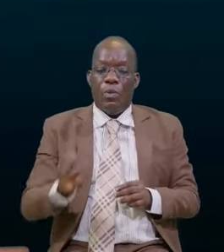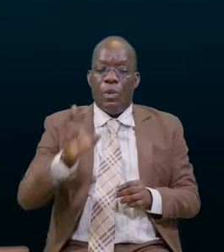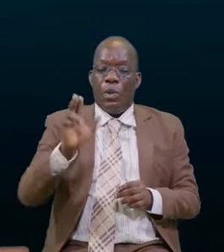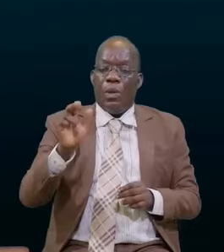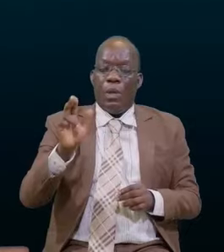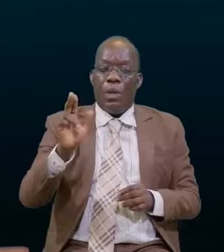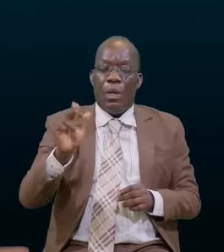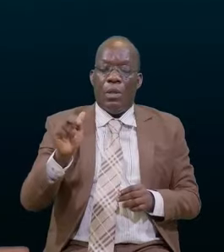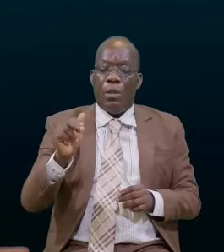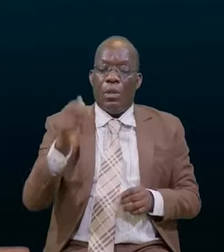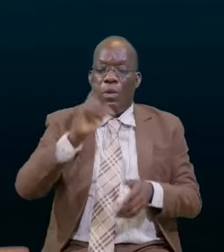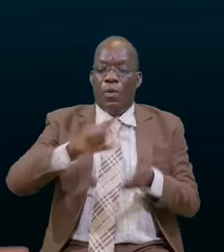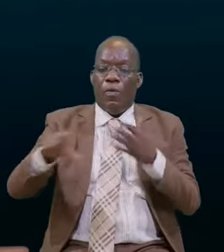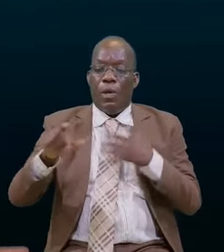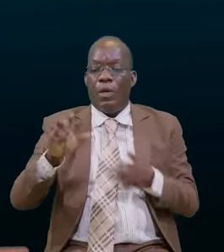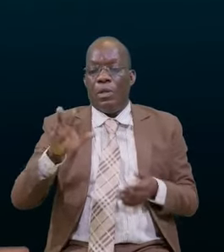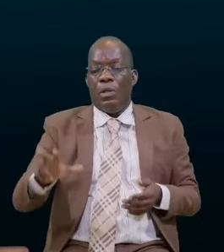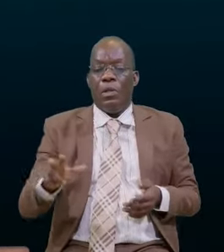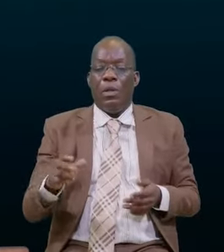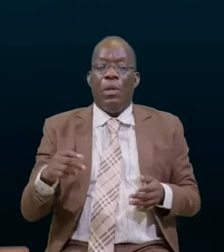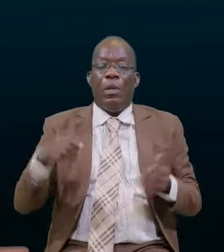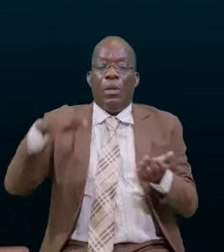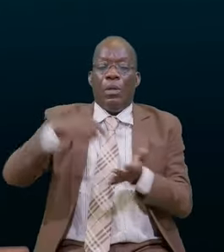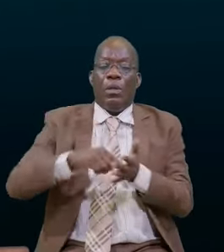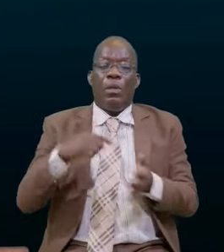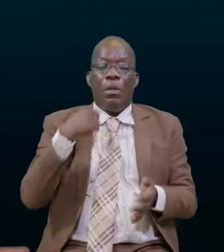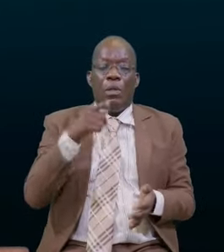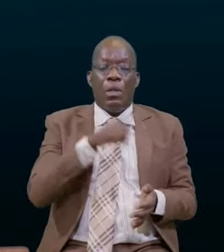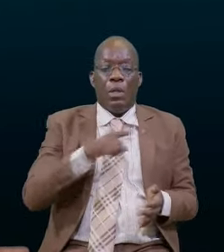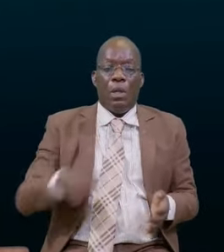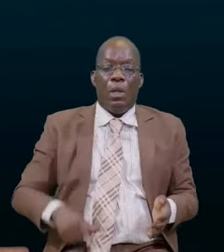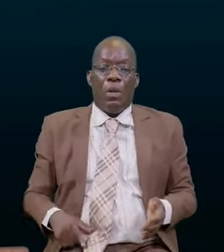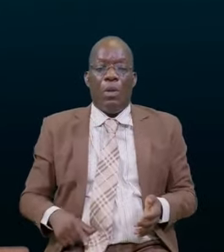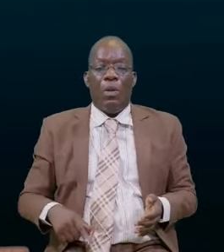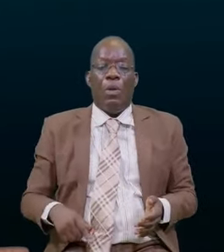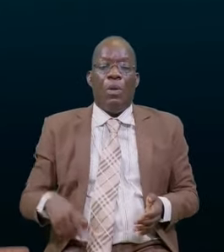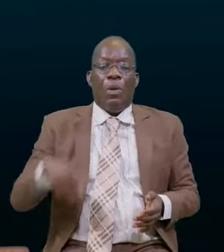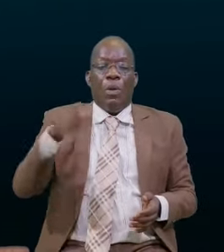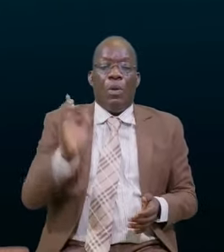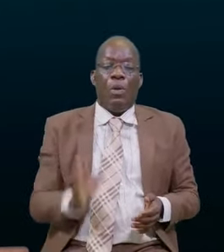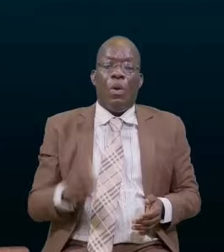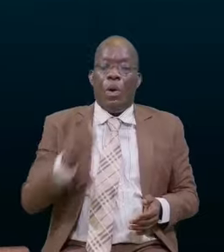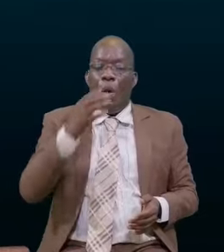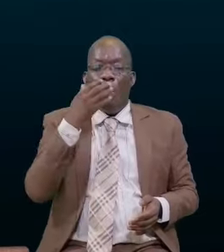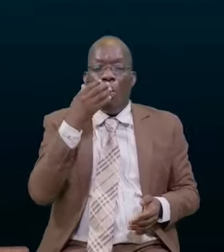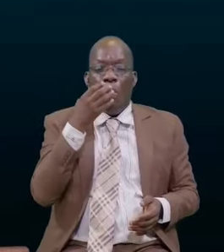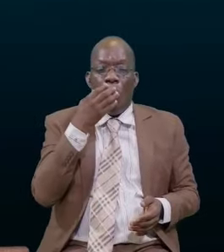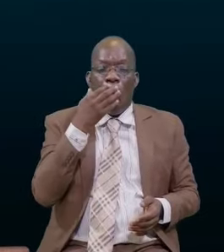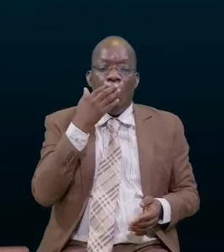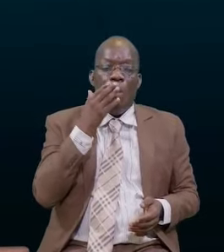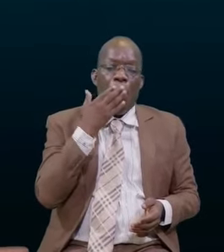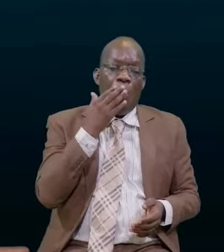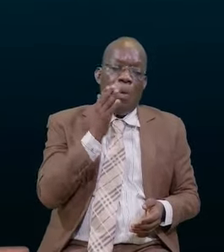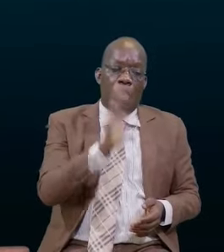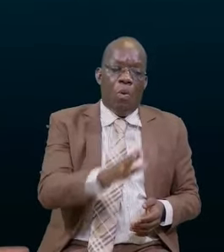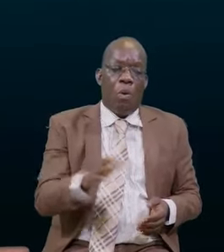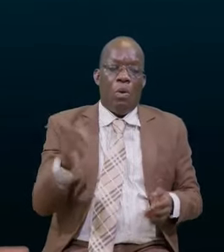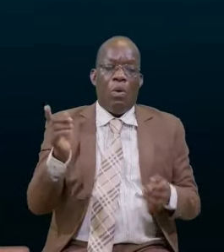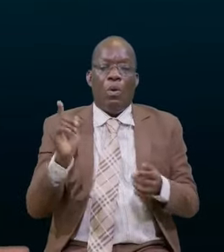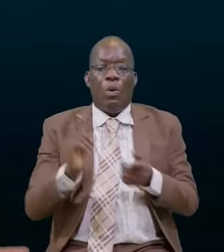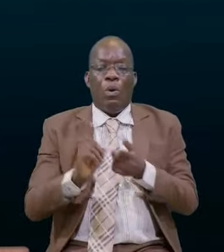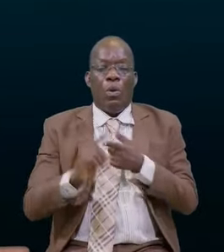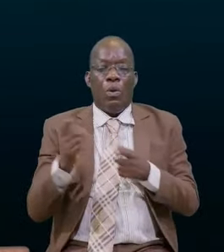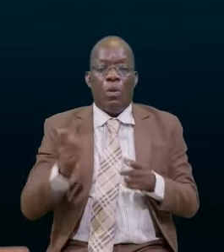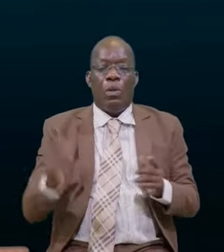God whoo onto the foolish prophets that follow their own spirit and have seen nothing oh